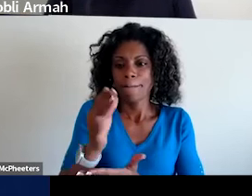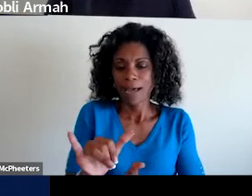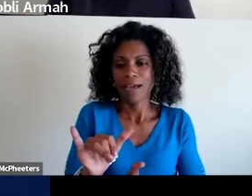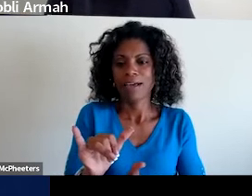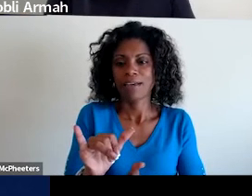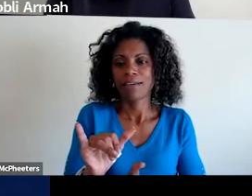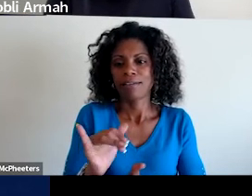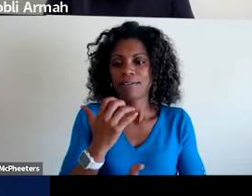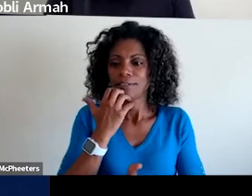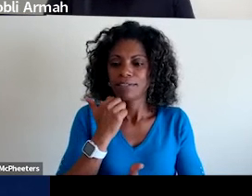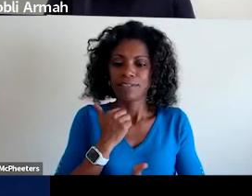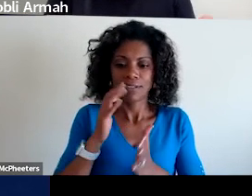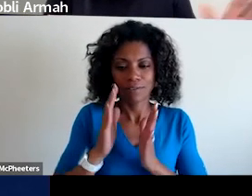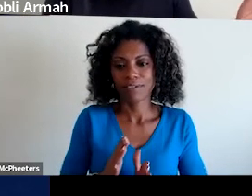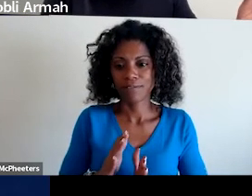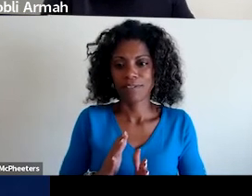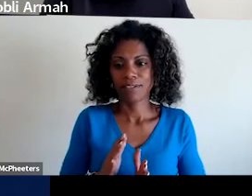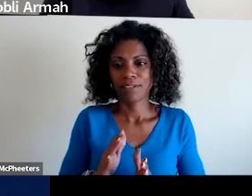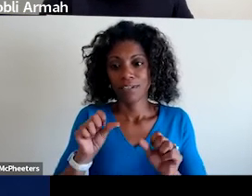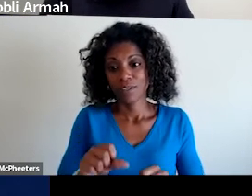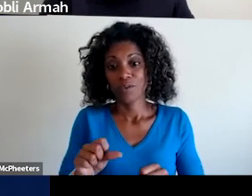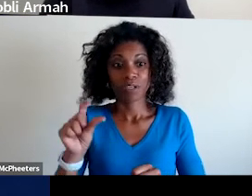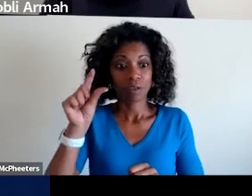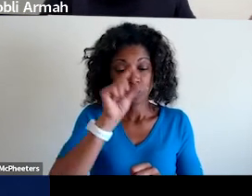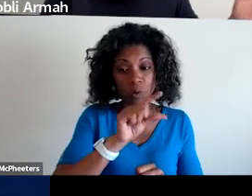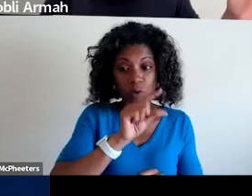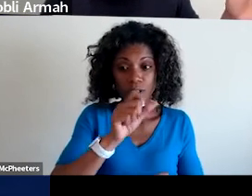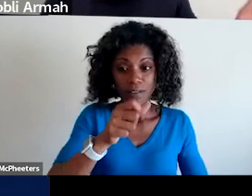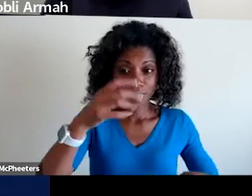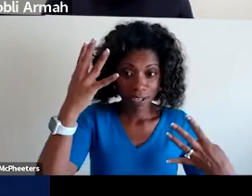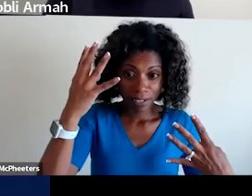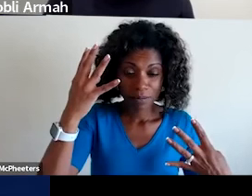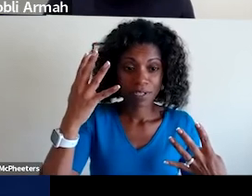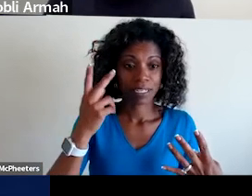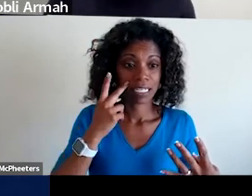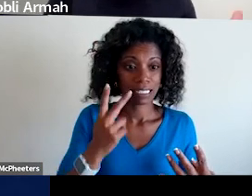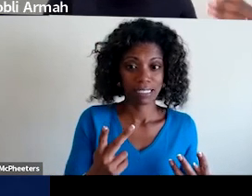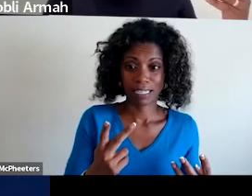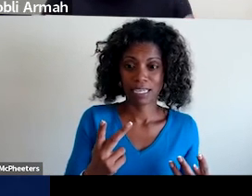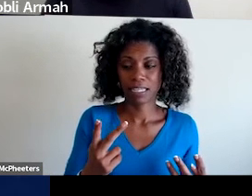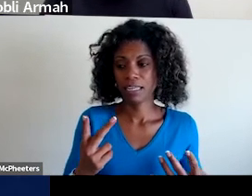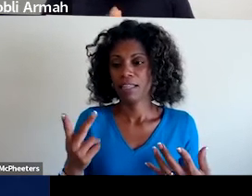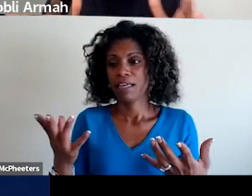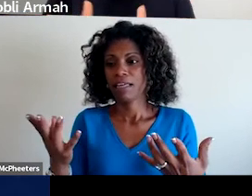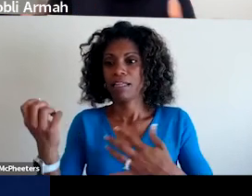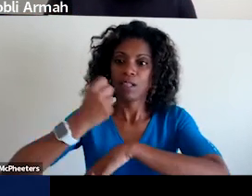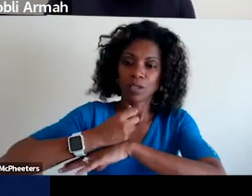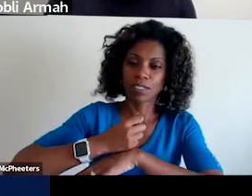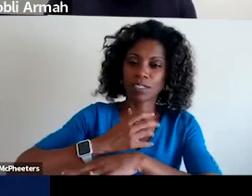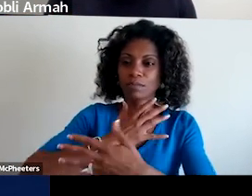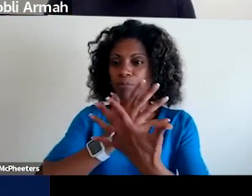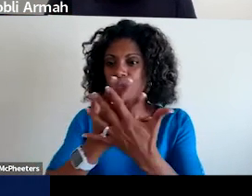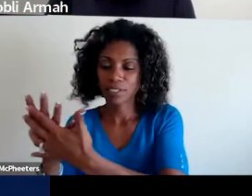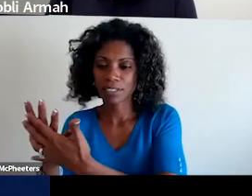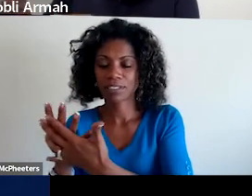were, but you can just Google and figure out that there were some unlikely bedfellows in closing some prisons down, and it like that work